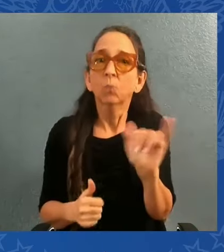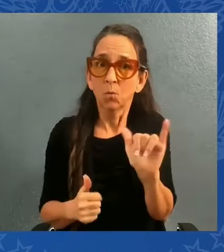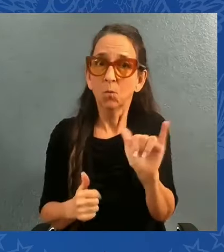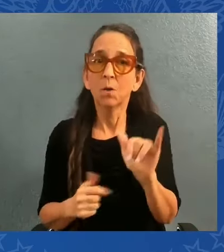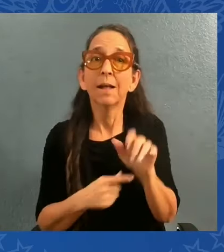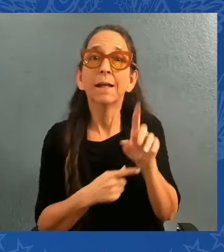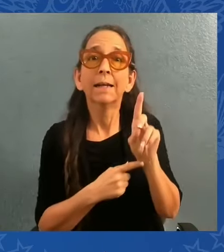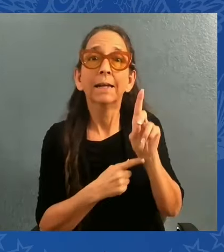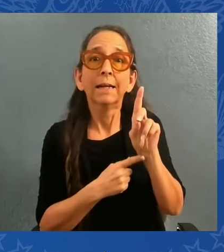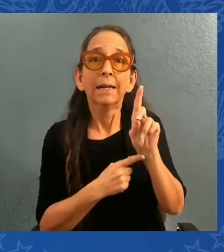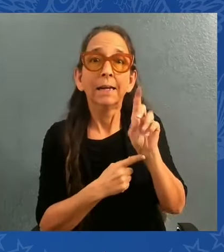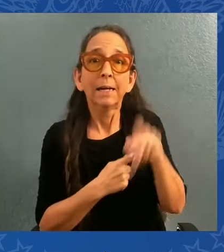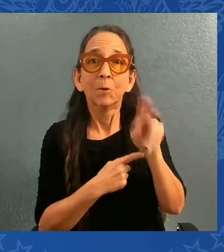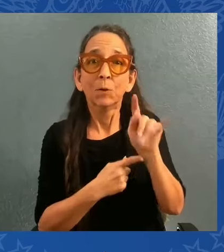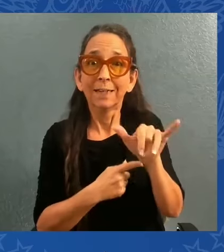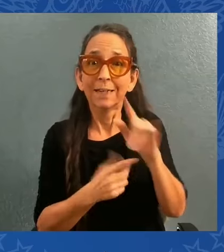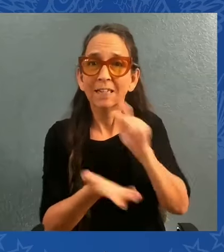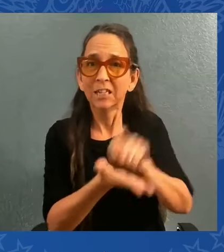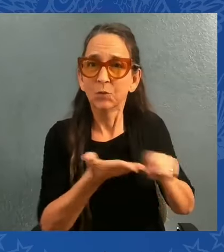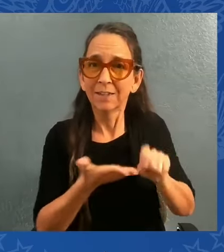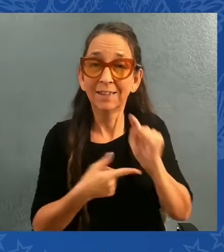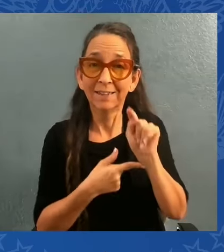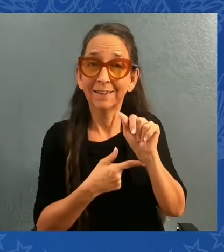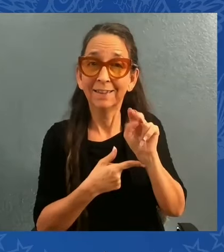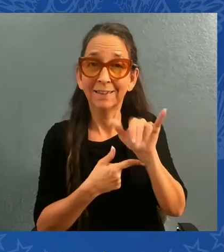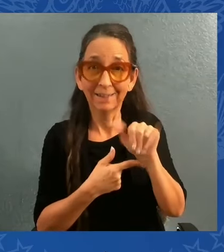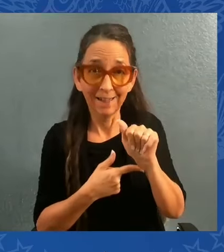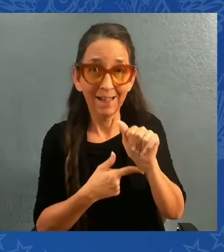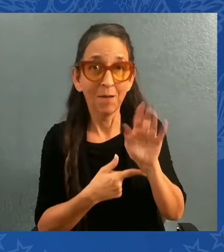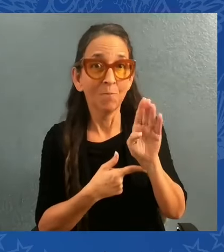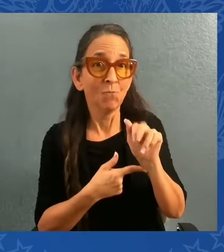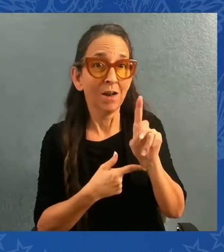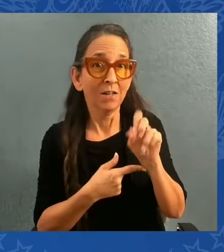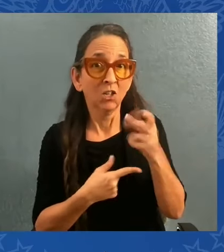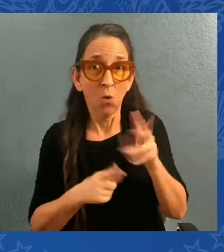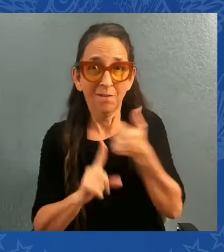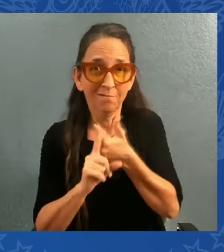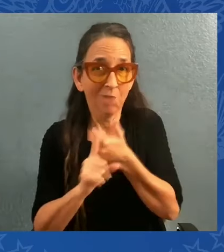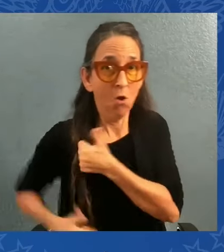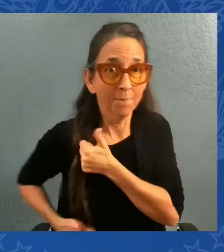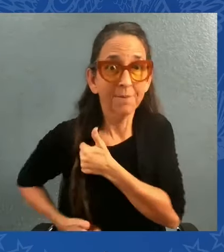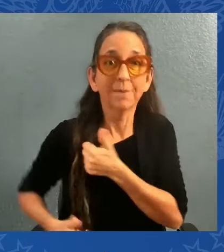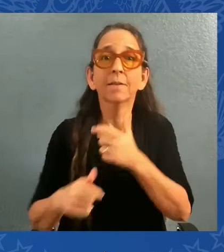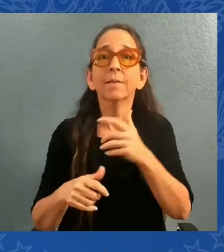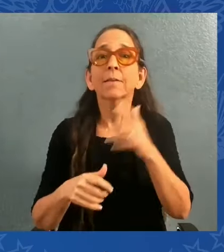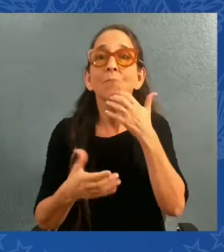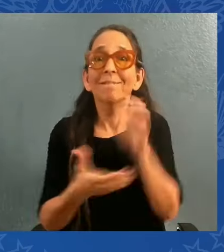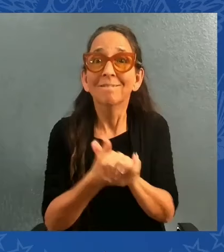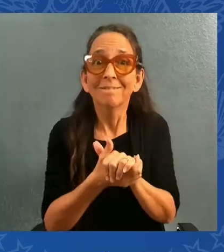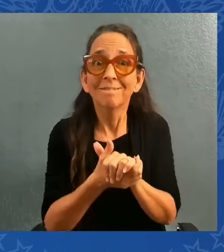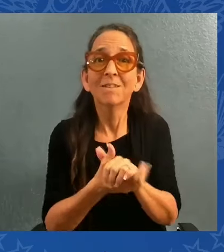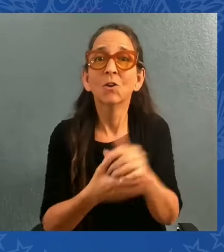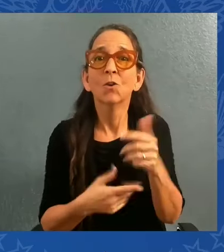Army combat vet, spouse, daughter, granddaughter of combat